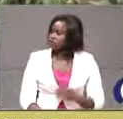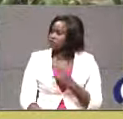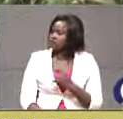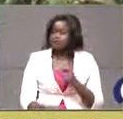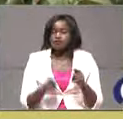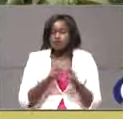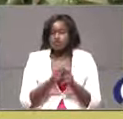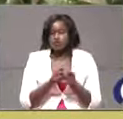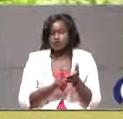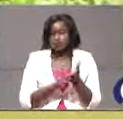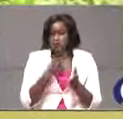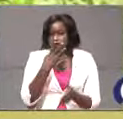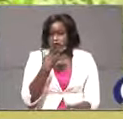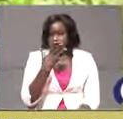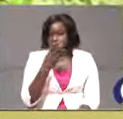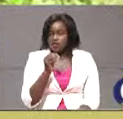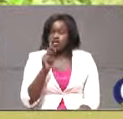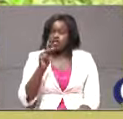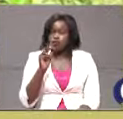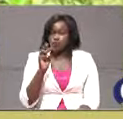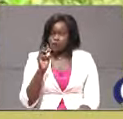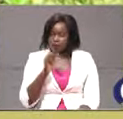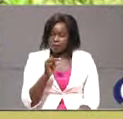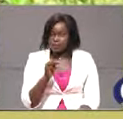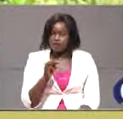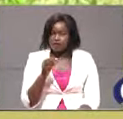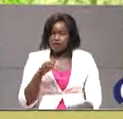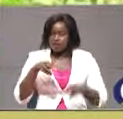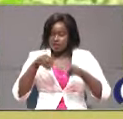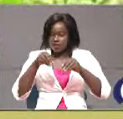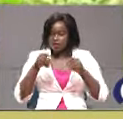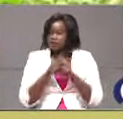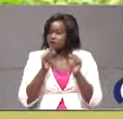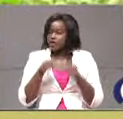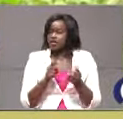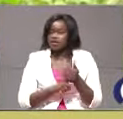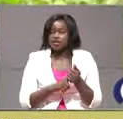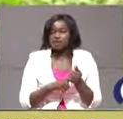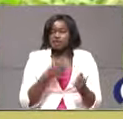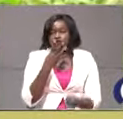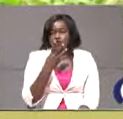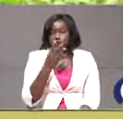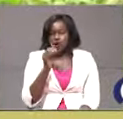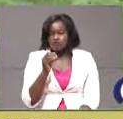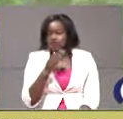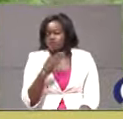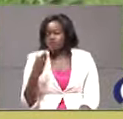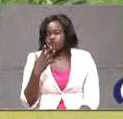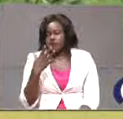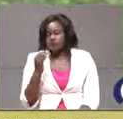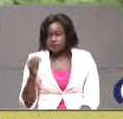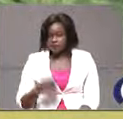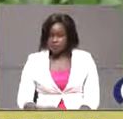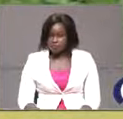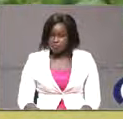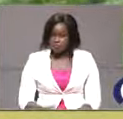of fertilizer. Sobola okufunamu ekiro nga bina oba ku bitano. Pre and post